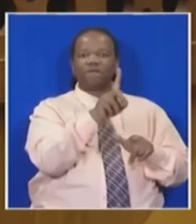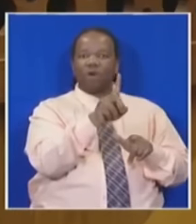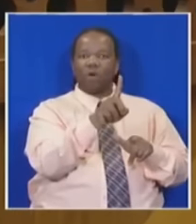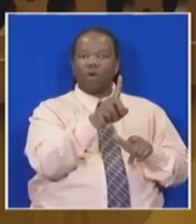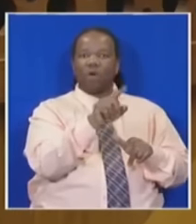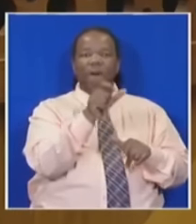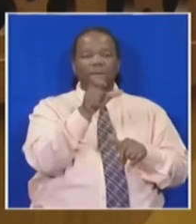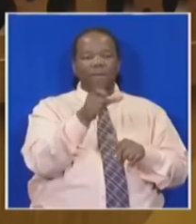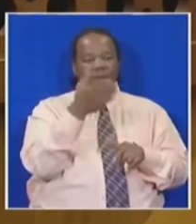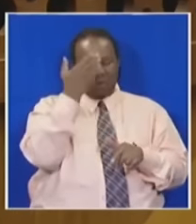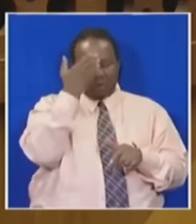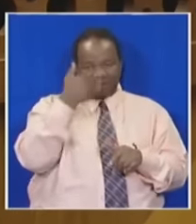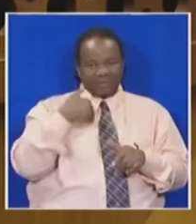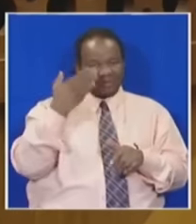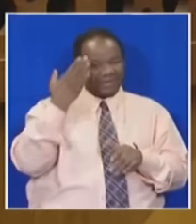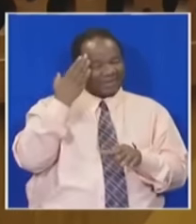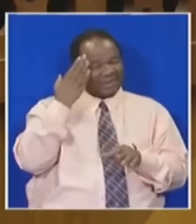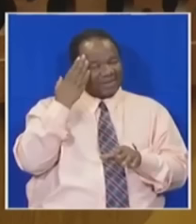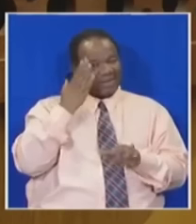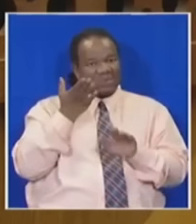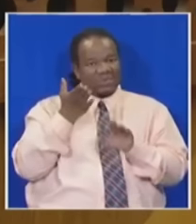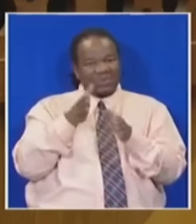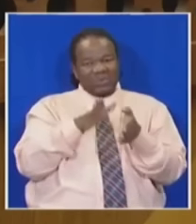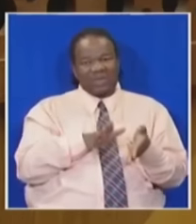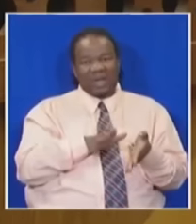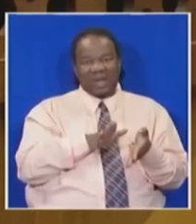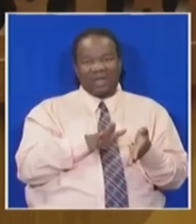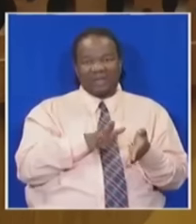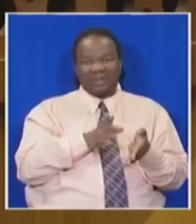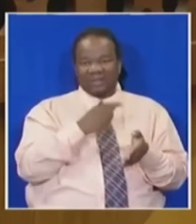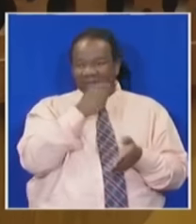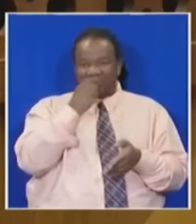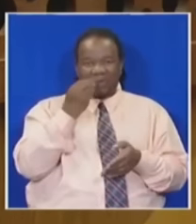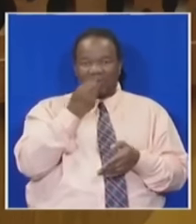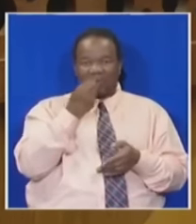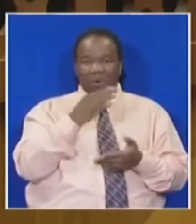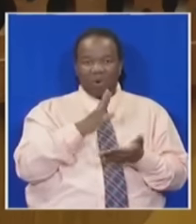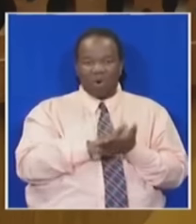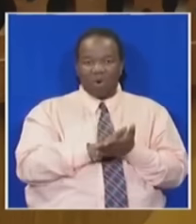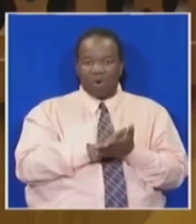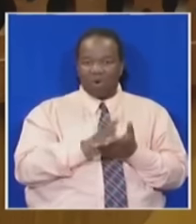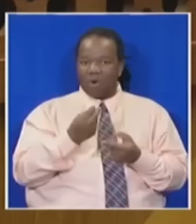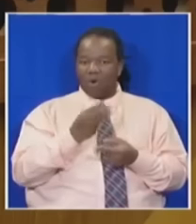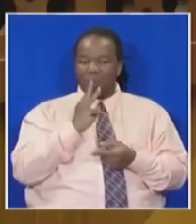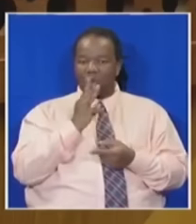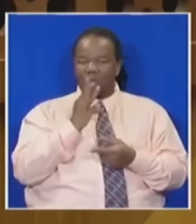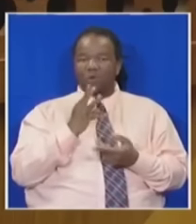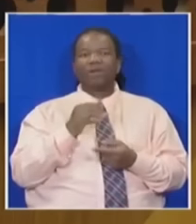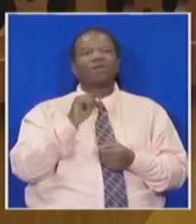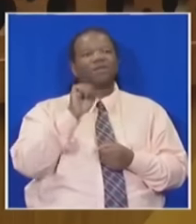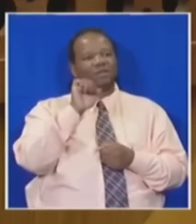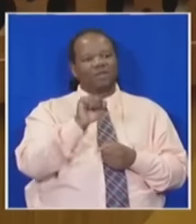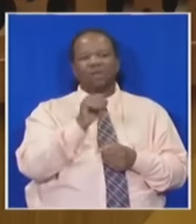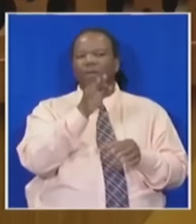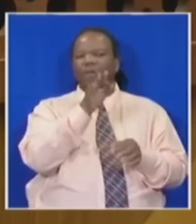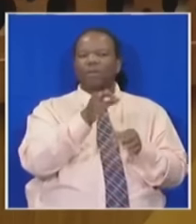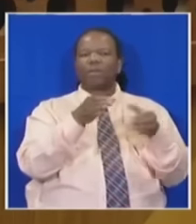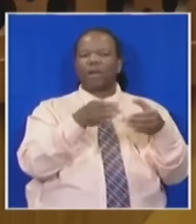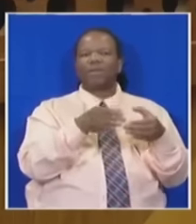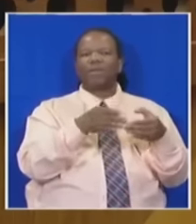to die through starvation and dehydration, that party is a sellout. A